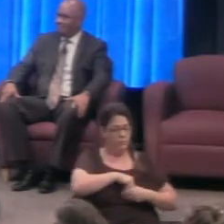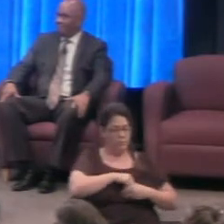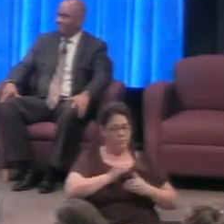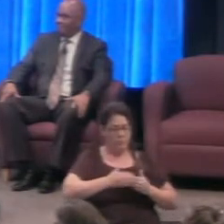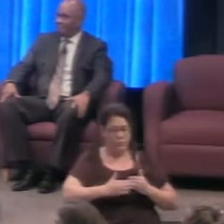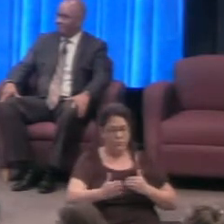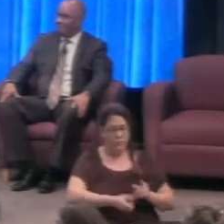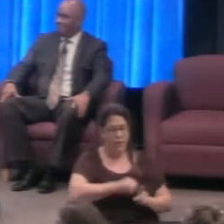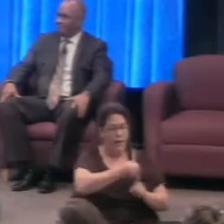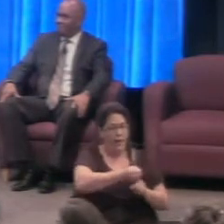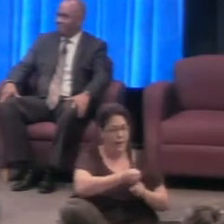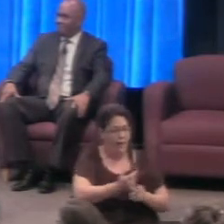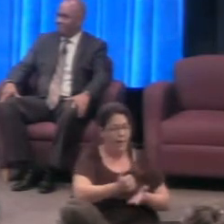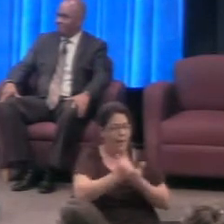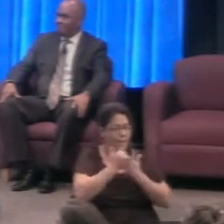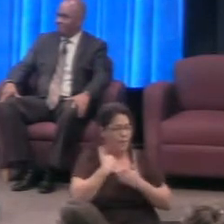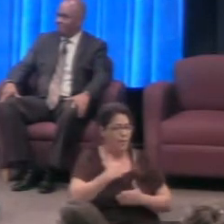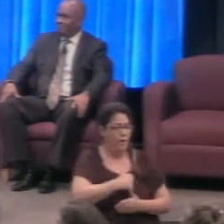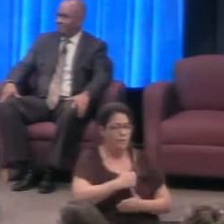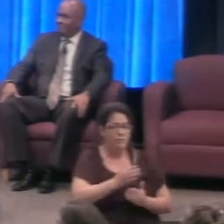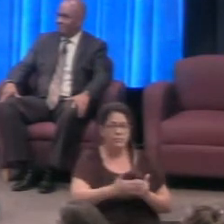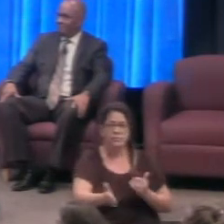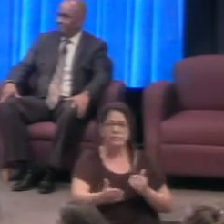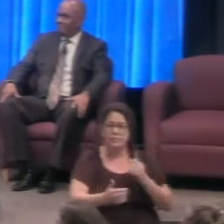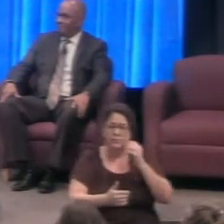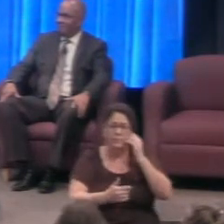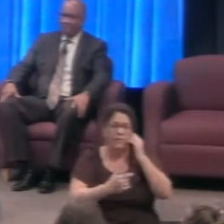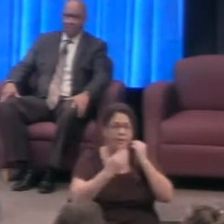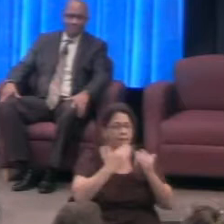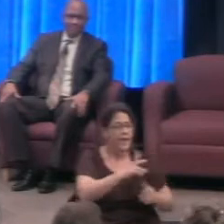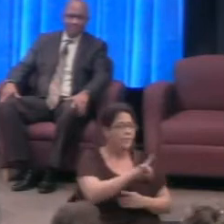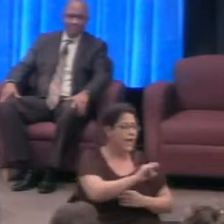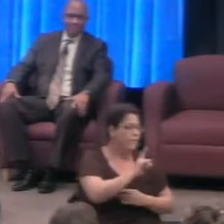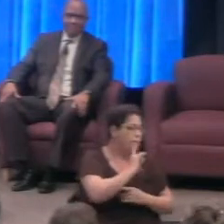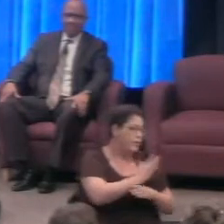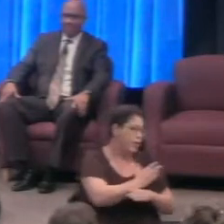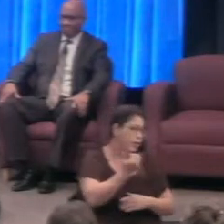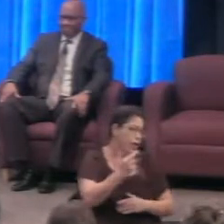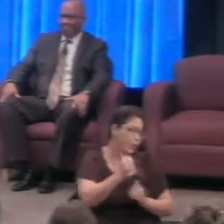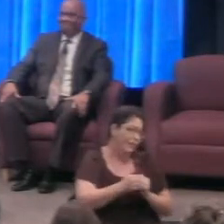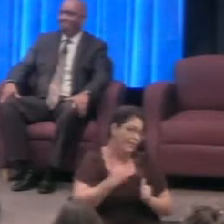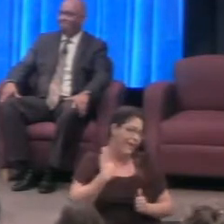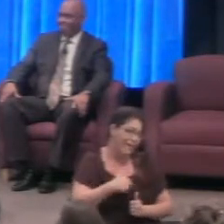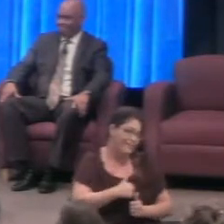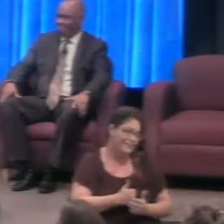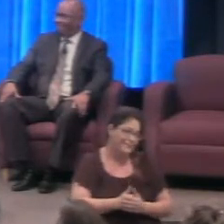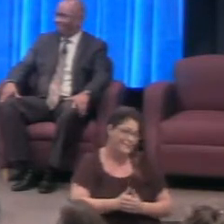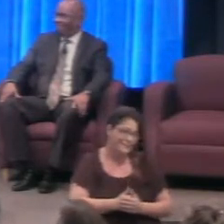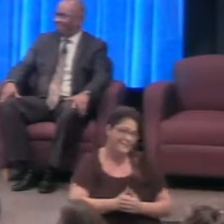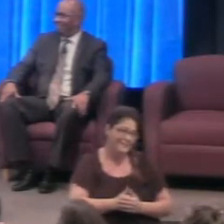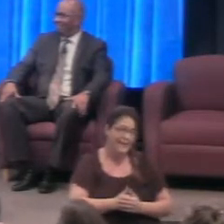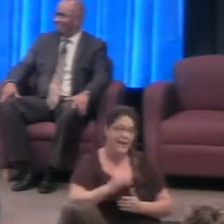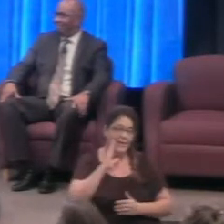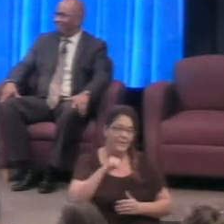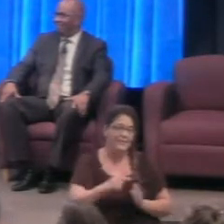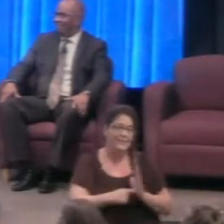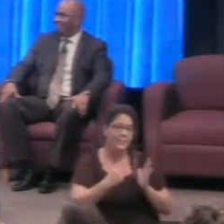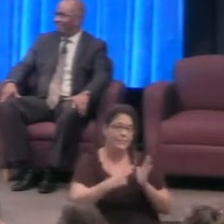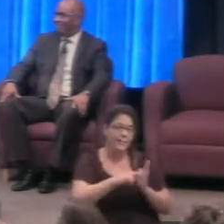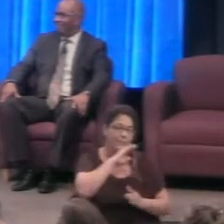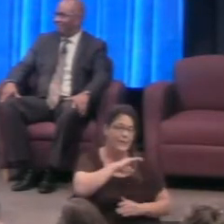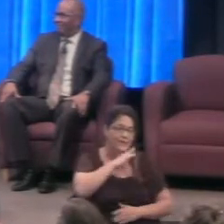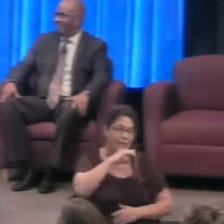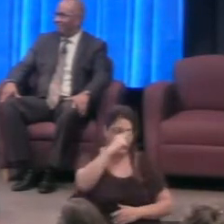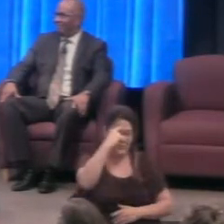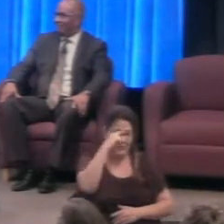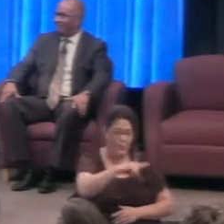the impact that you've made. So David, thank you for sharing her with us. I know that sometimes it was a little frustrating because